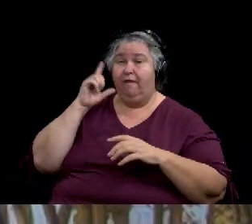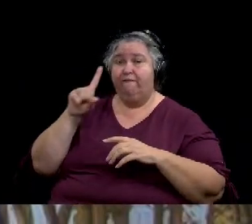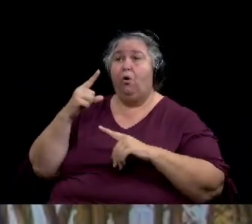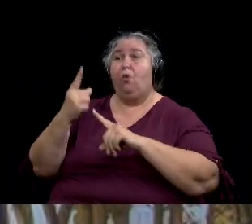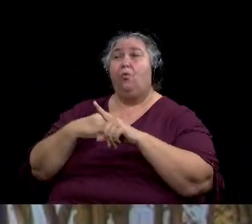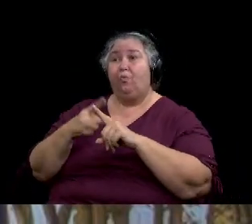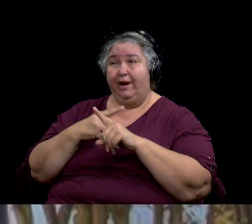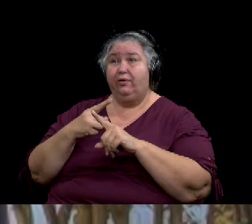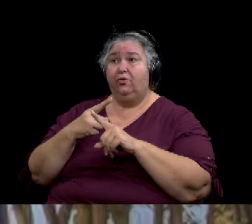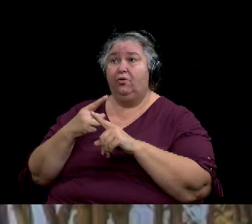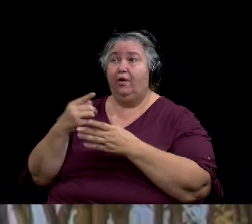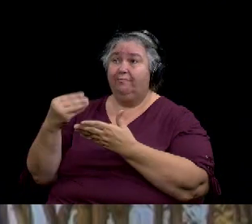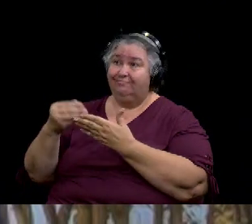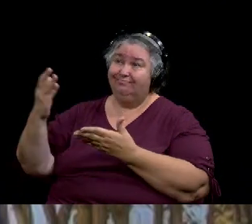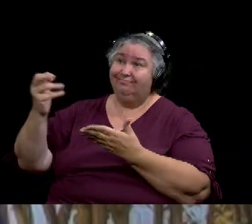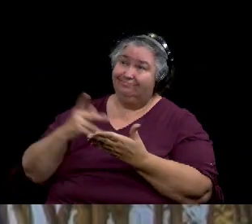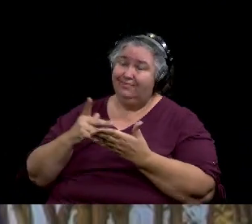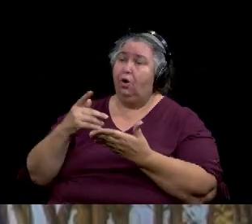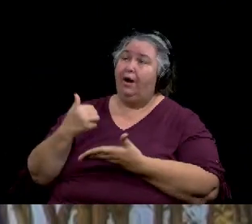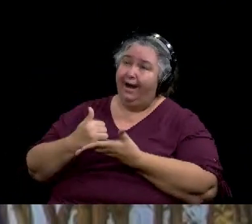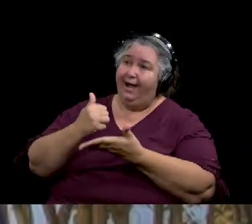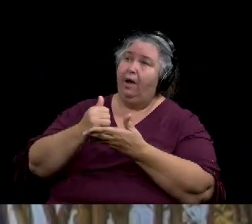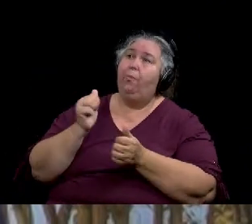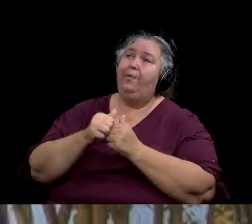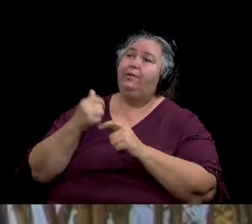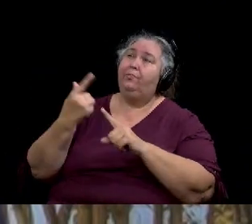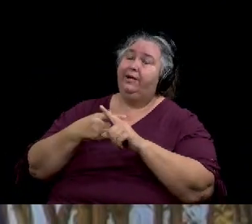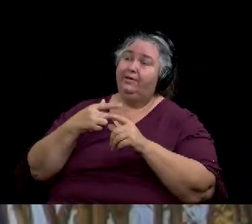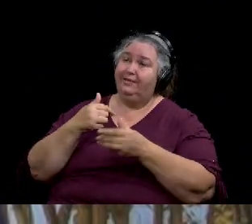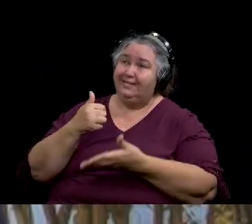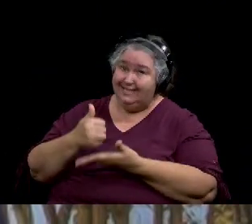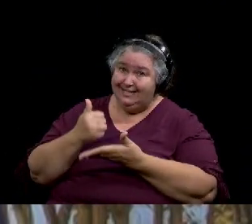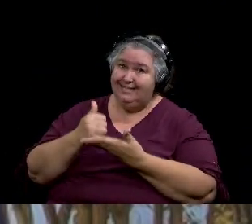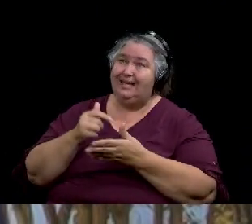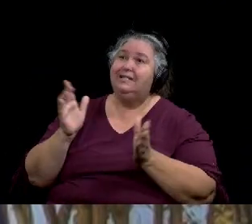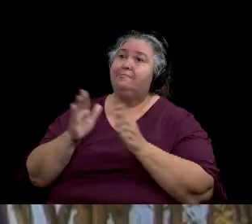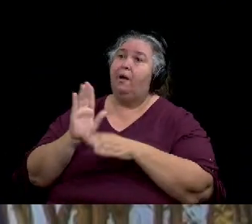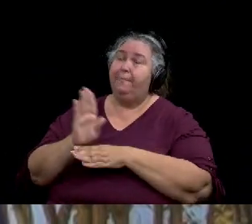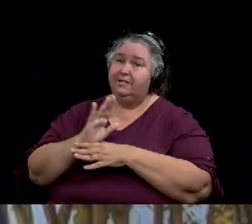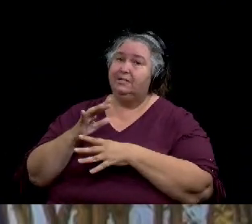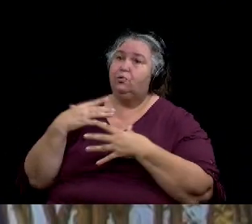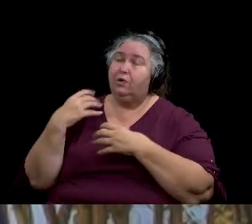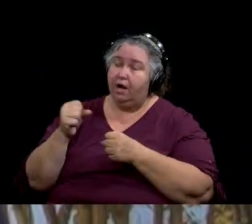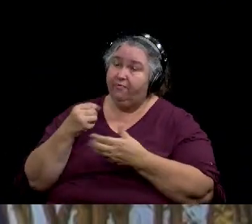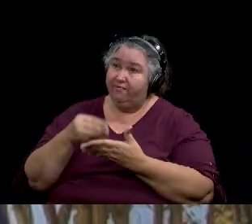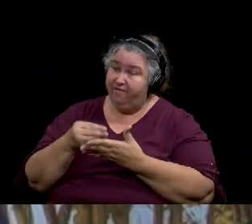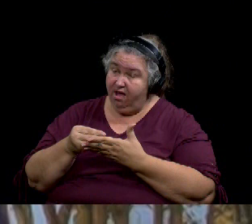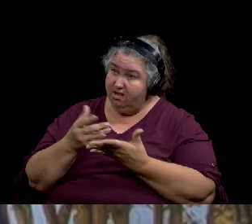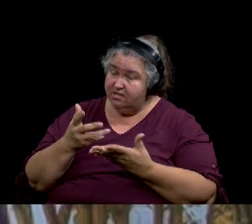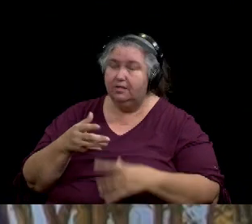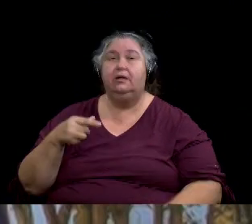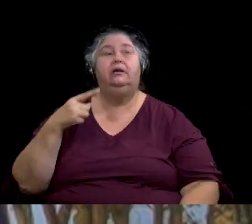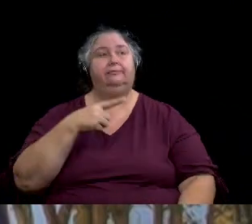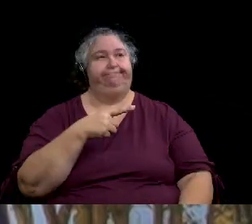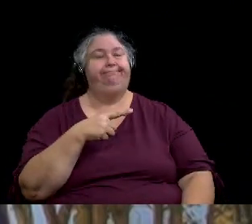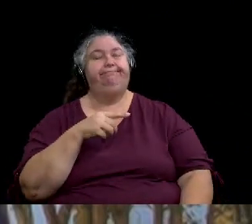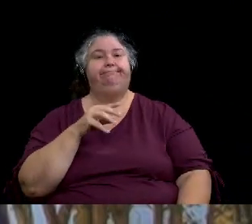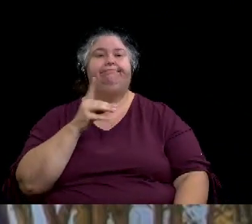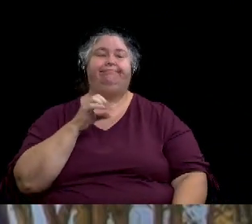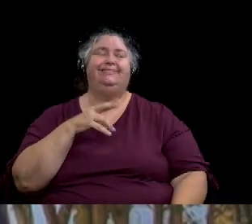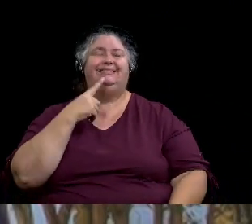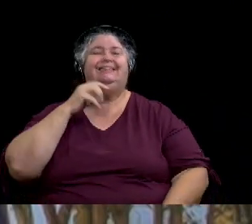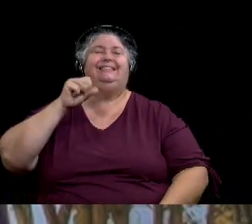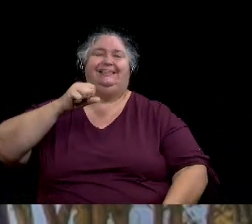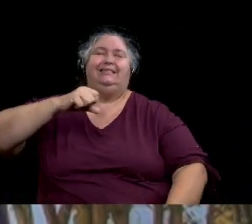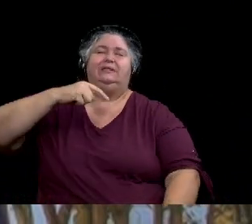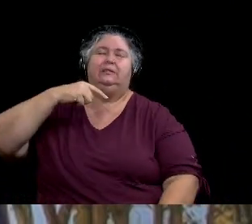Larry, the city is currently evaluating both the rental assistance and small business recovery fund program to determine if additional funding is needed to